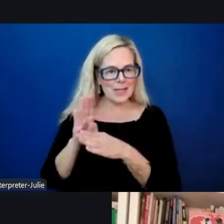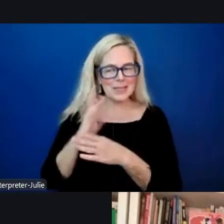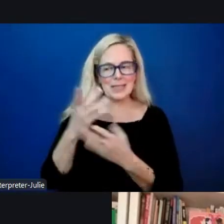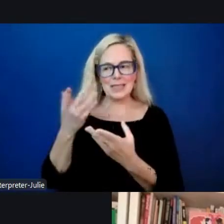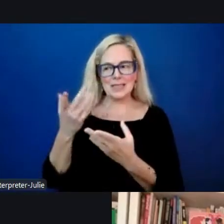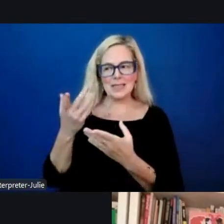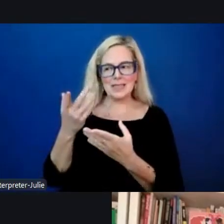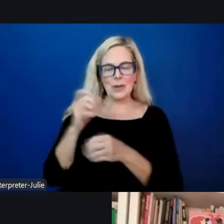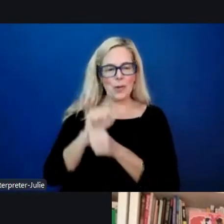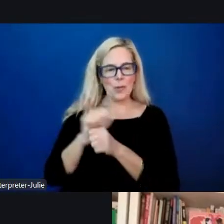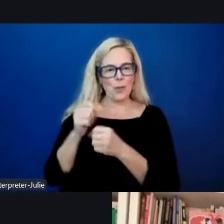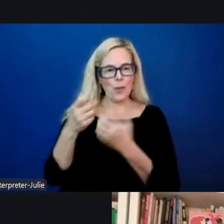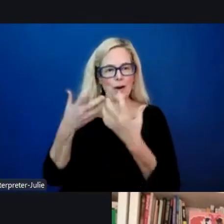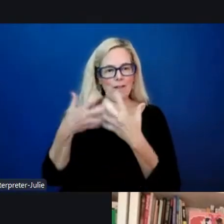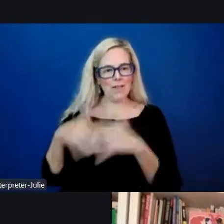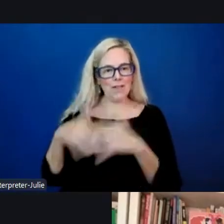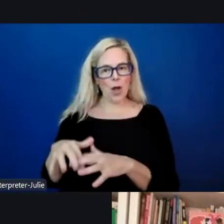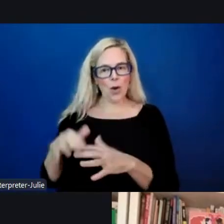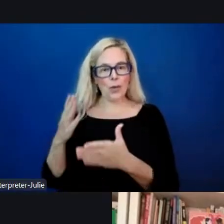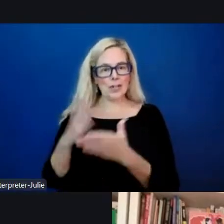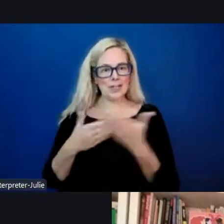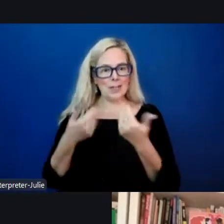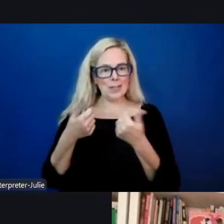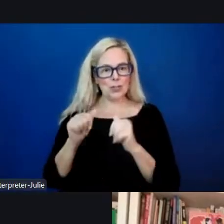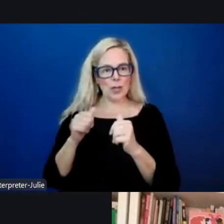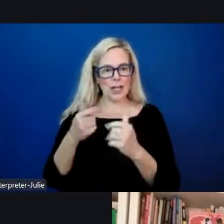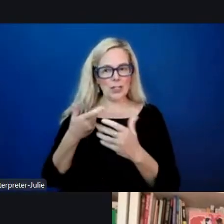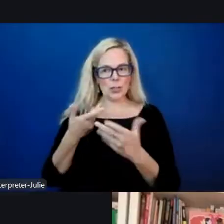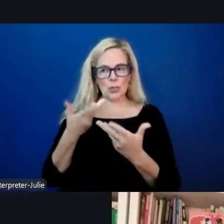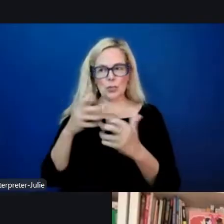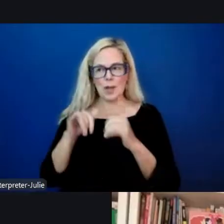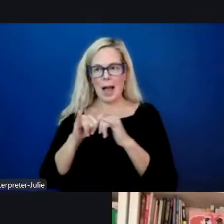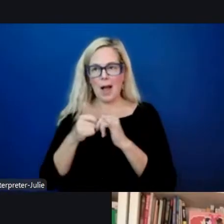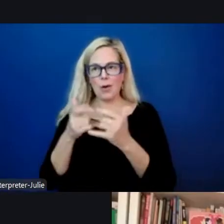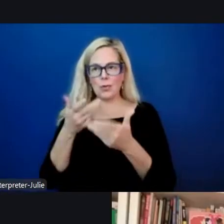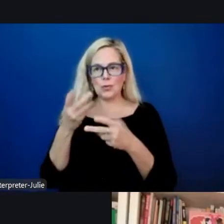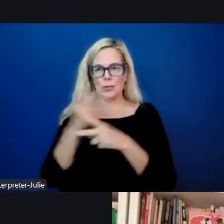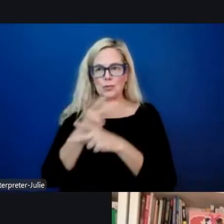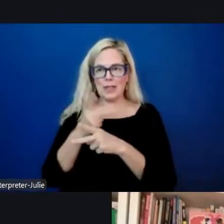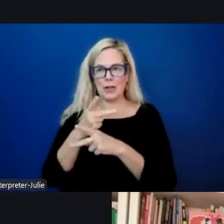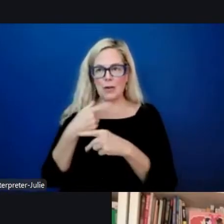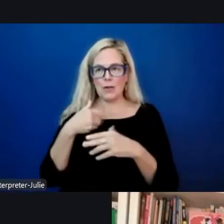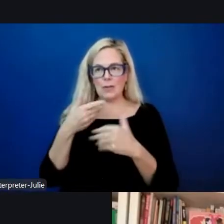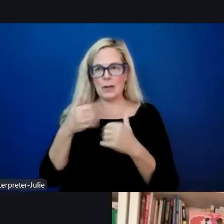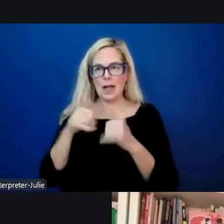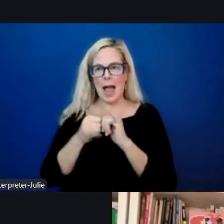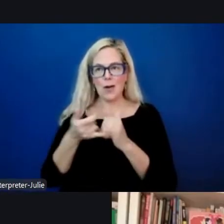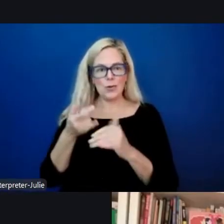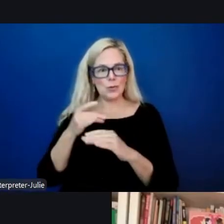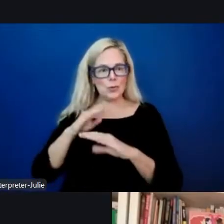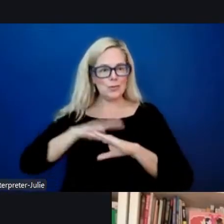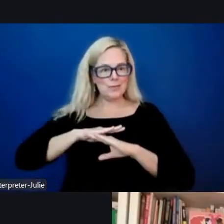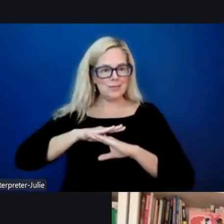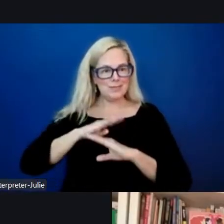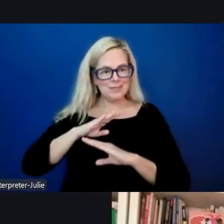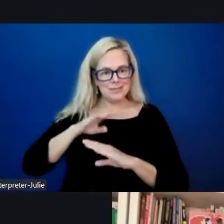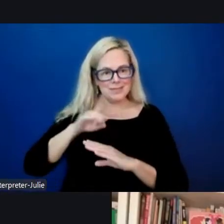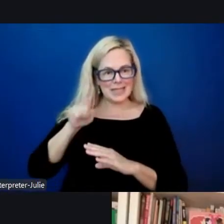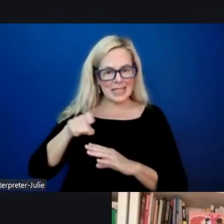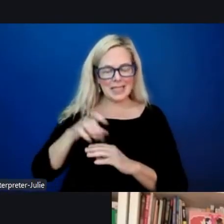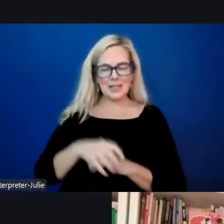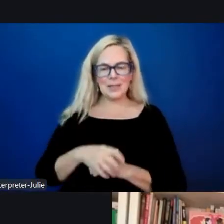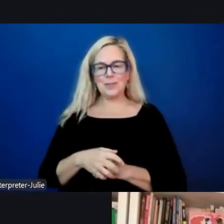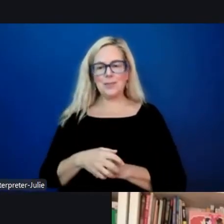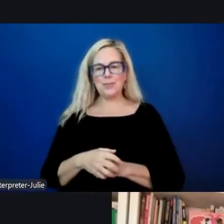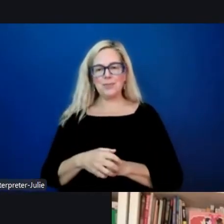important because some of it is just getting over the hump of how to meet the need. And so I've even, when I came across it, shared it, even though I'm not in one of